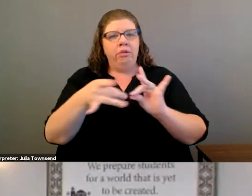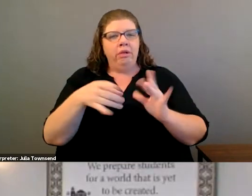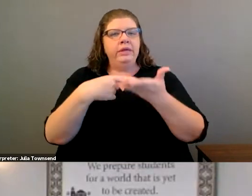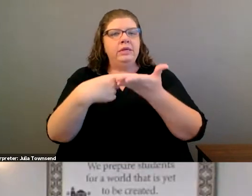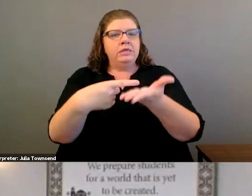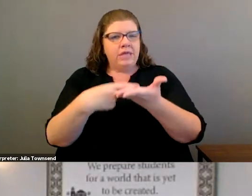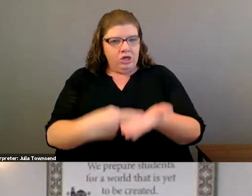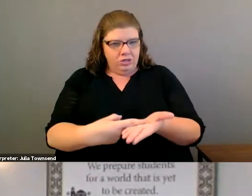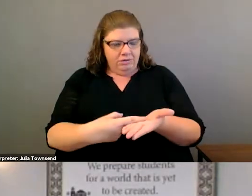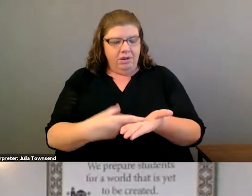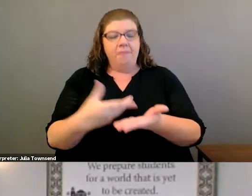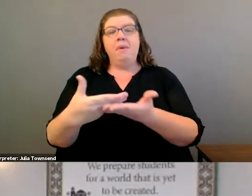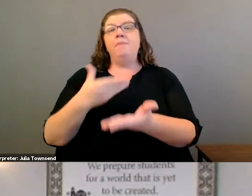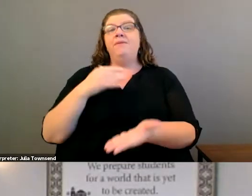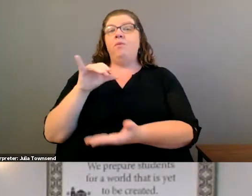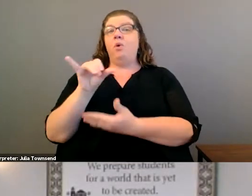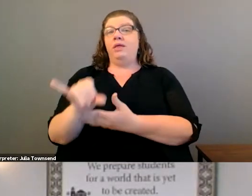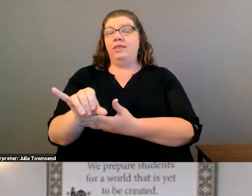But before that,